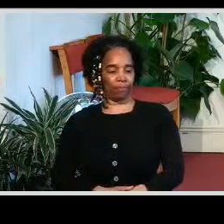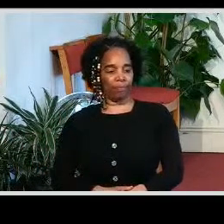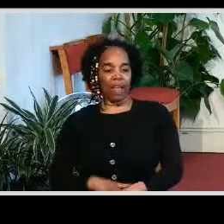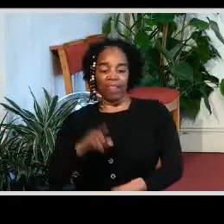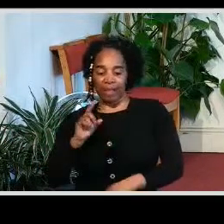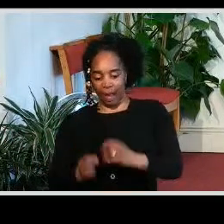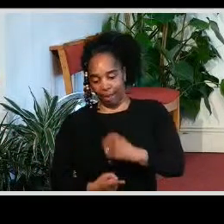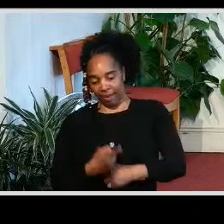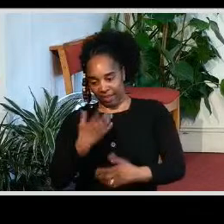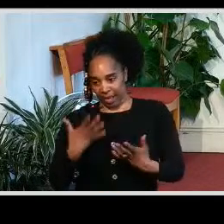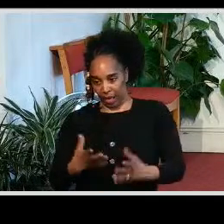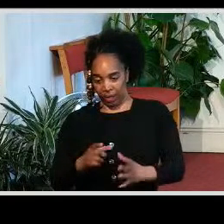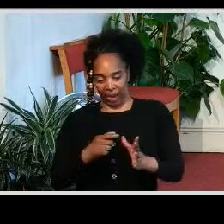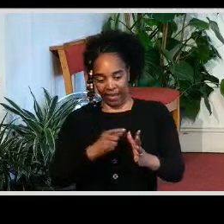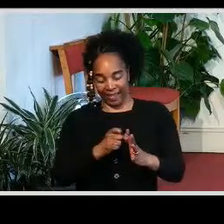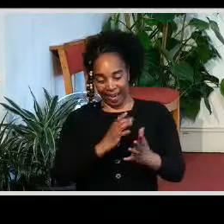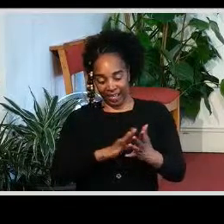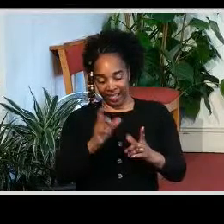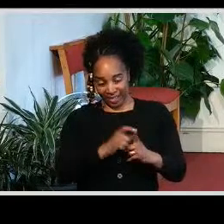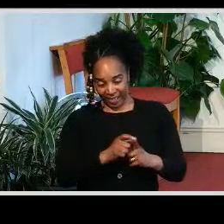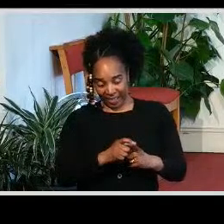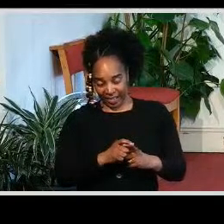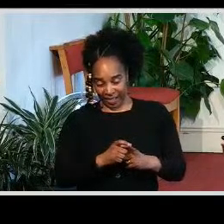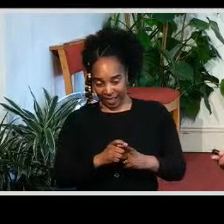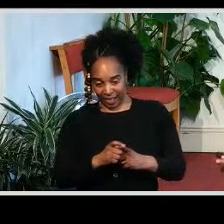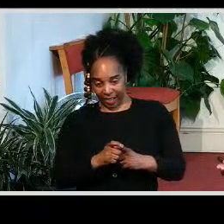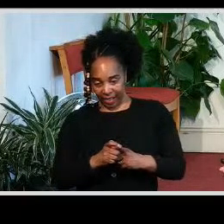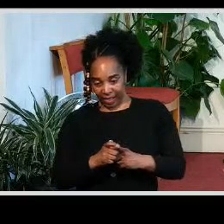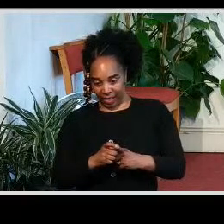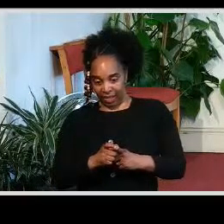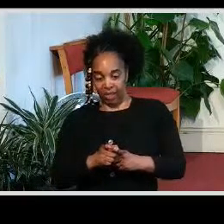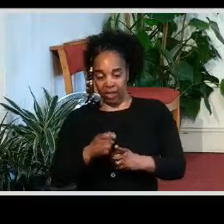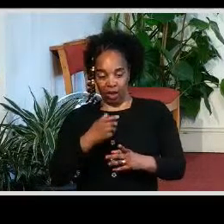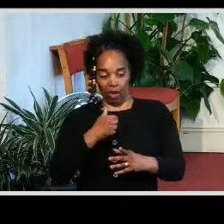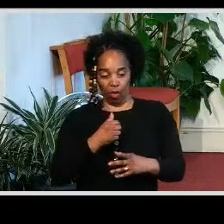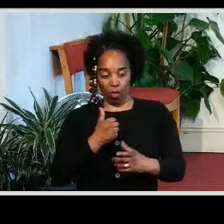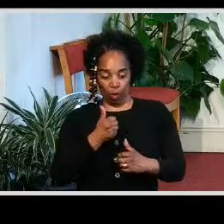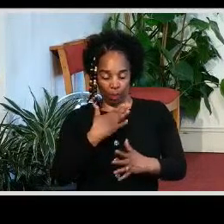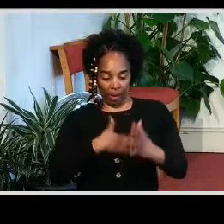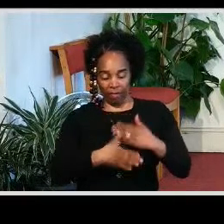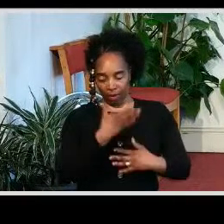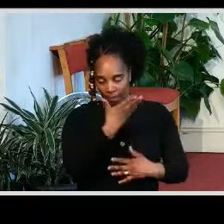with ADHD in terms of the principles that should be used.